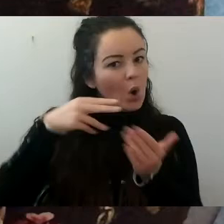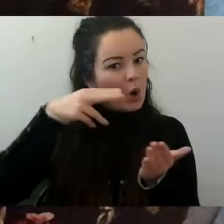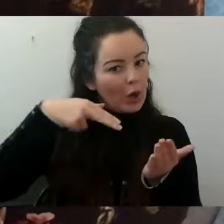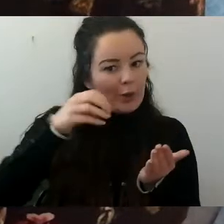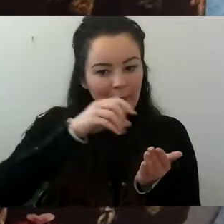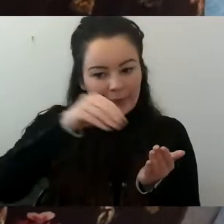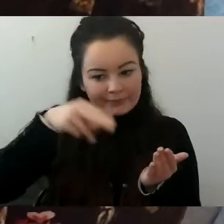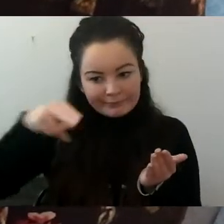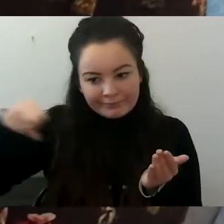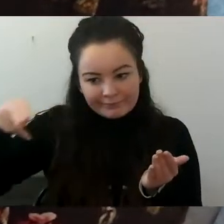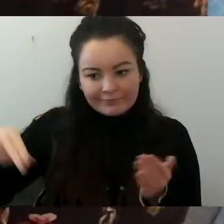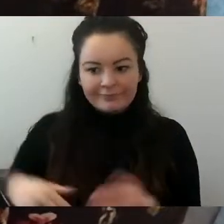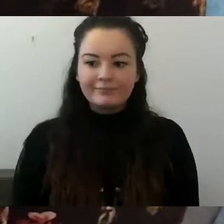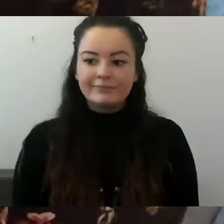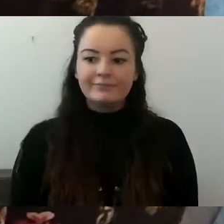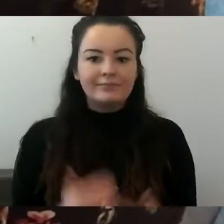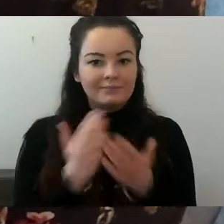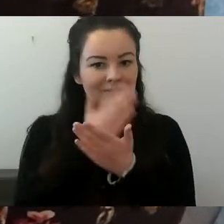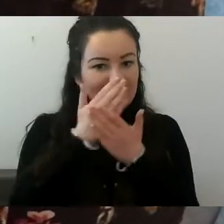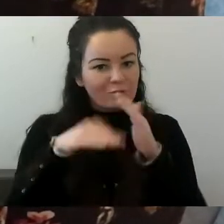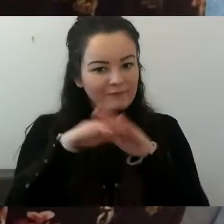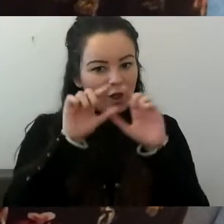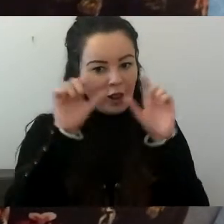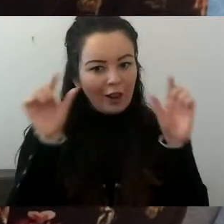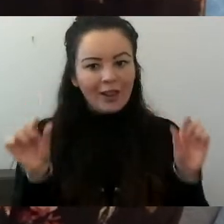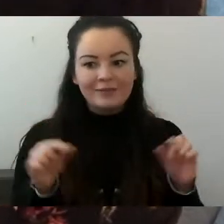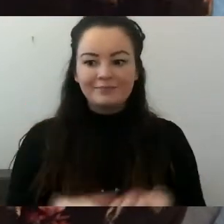Just going to pop some more glue.